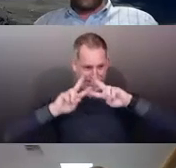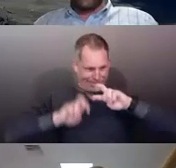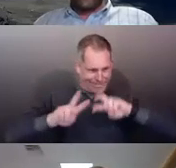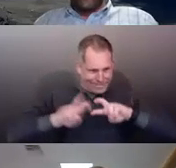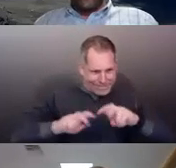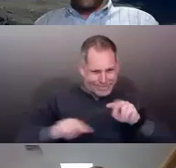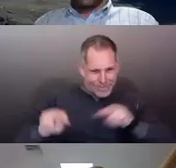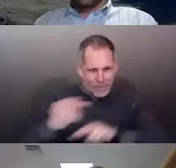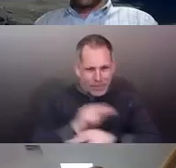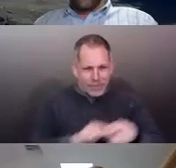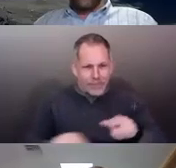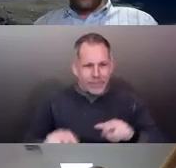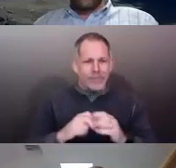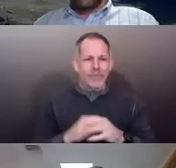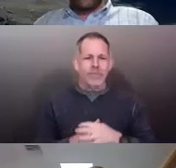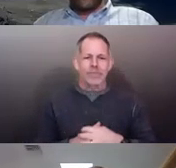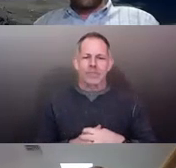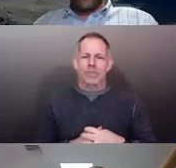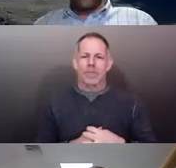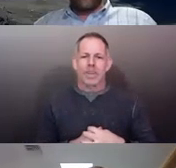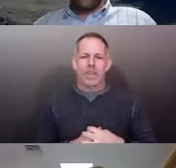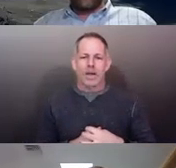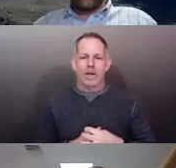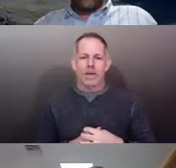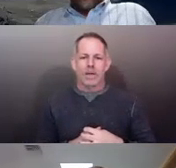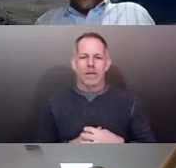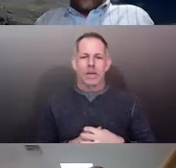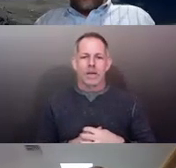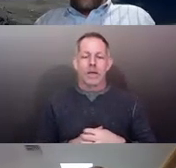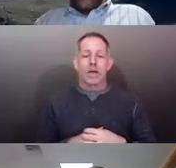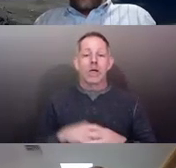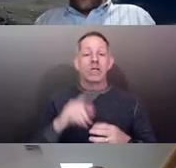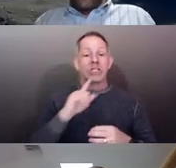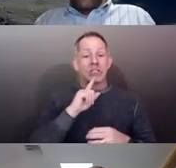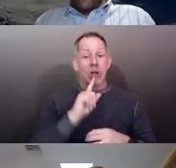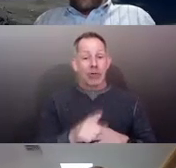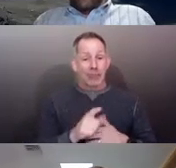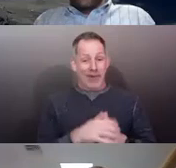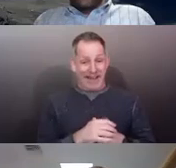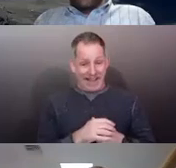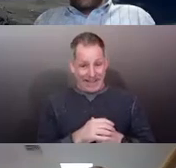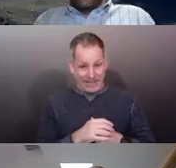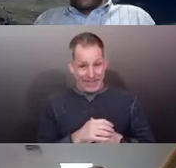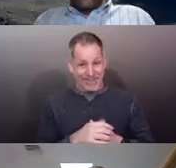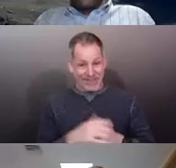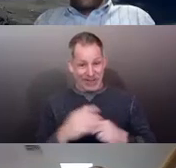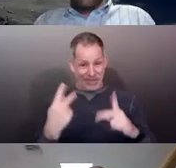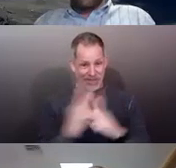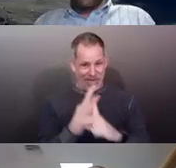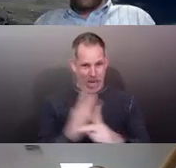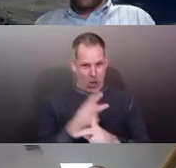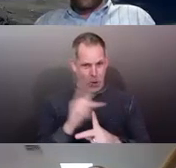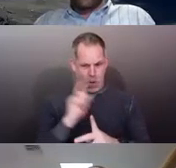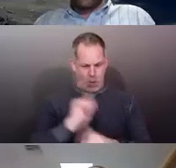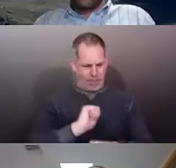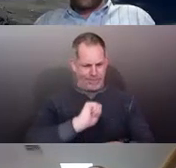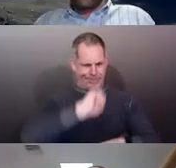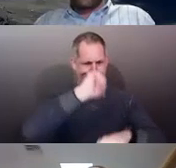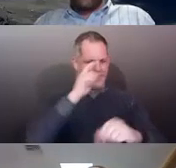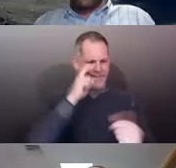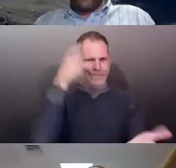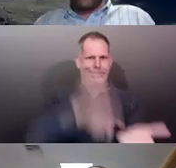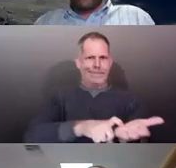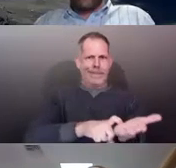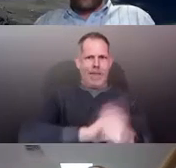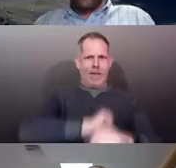really solid. And it's also what we use to identify where we put what we call community points of distribution after an earthquake. So we're using some of the